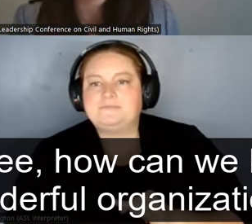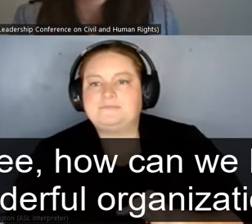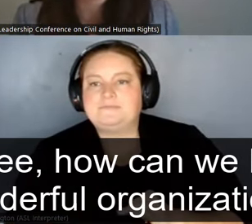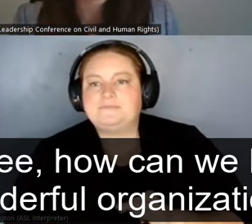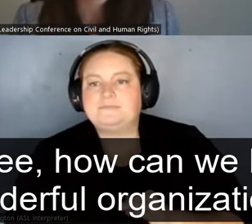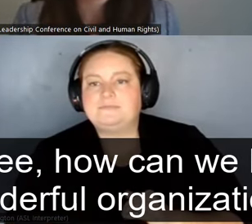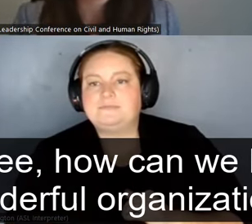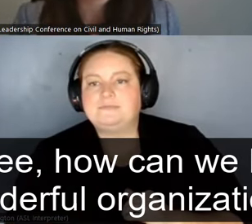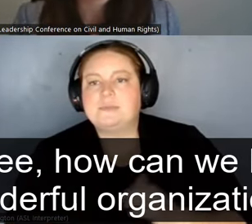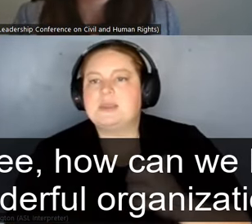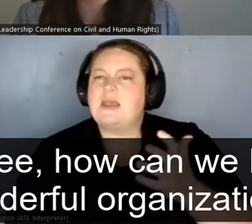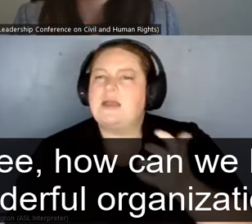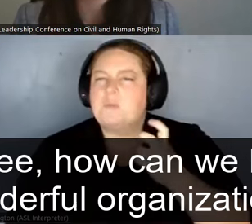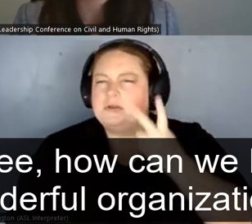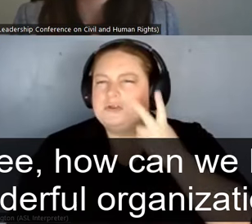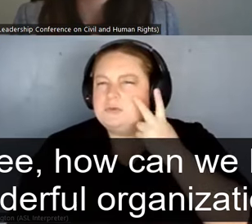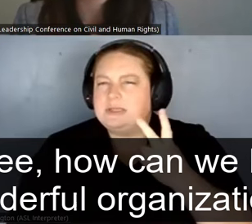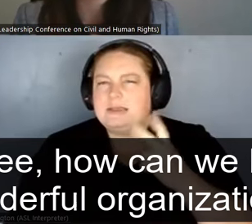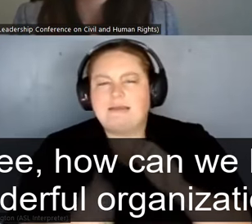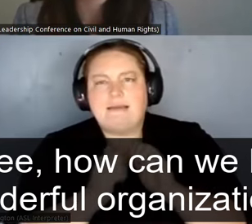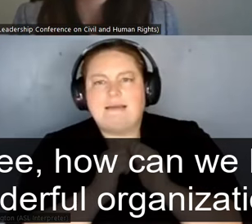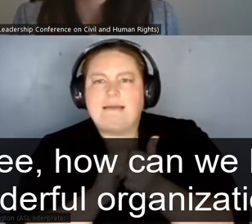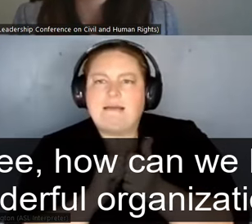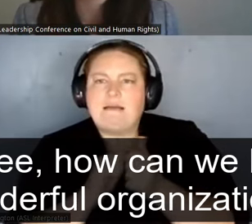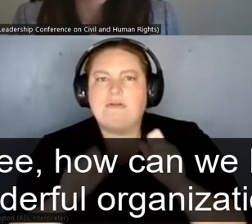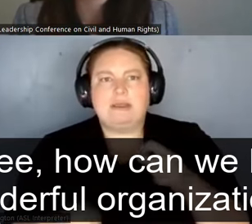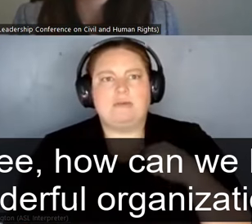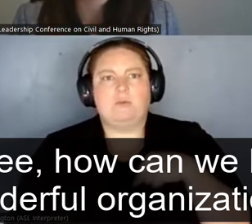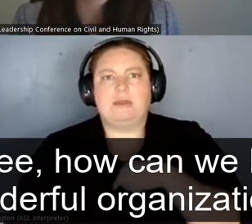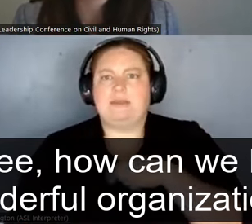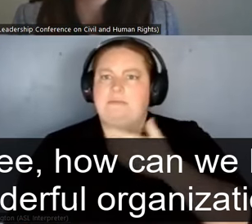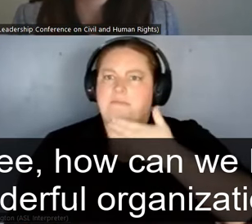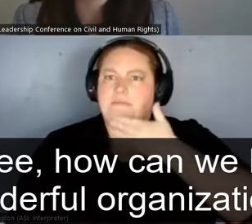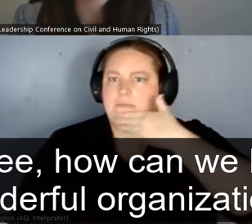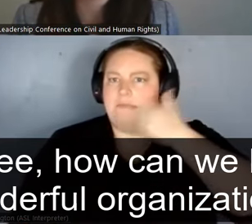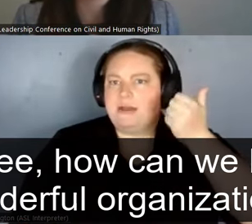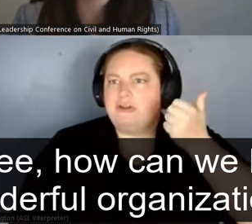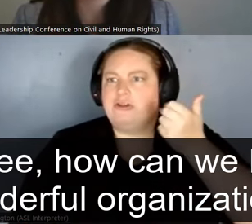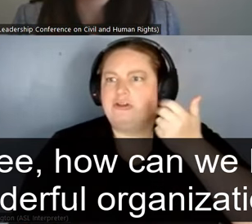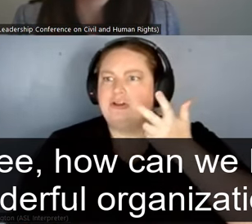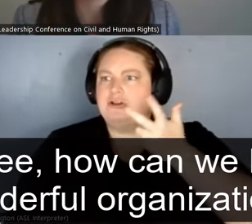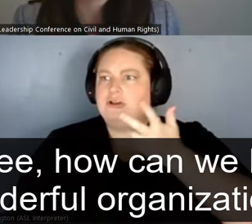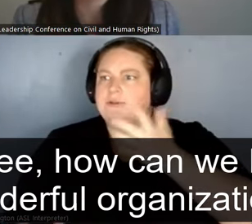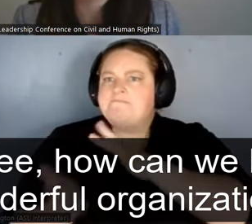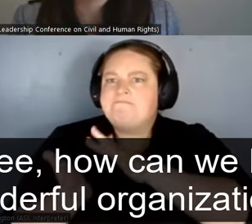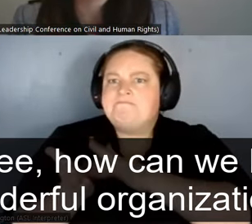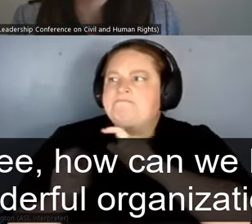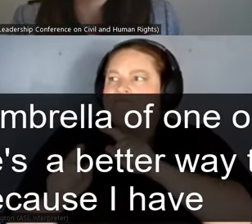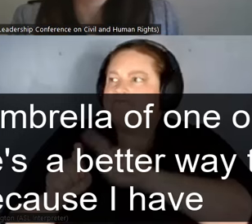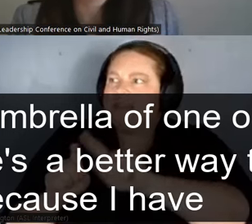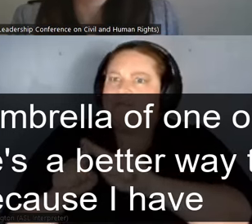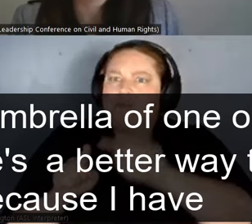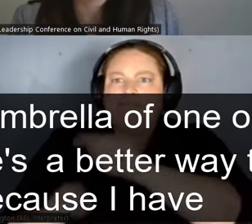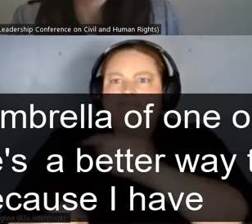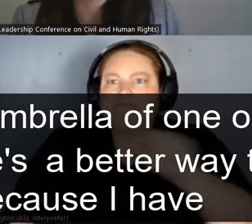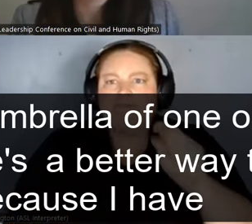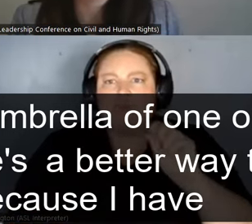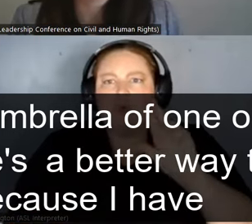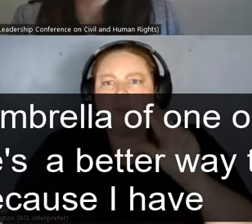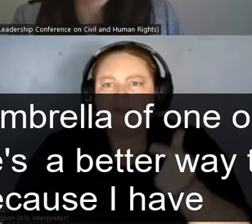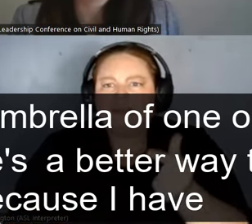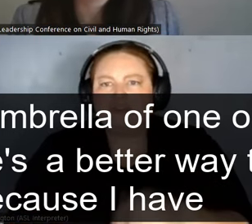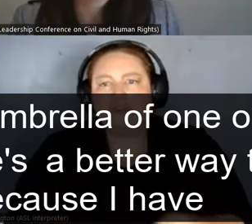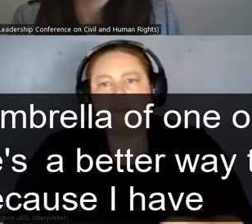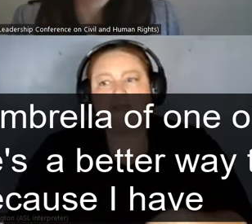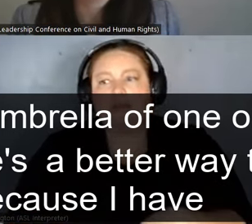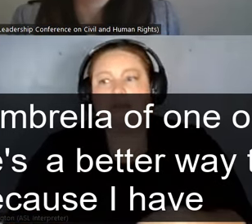I'd like to see how can we better leverage all of these wonderful organizations, not under the umbrella